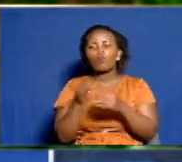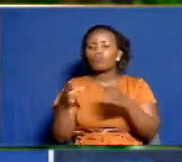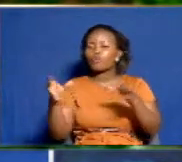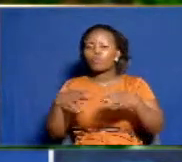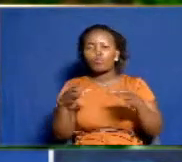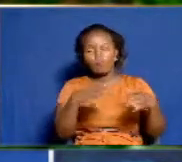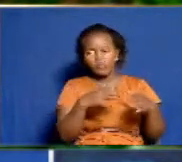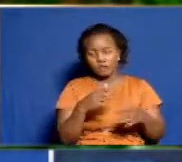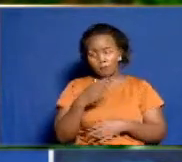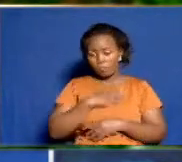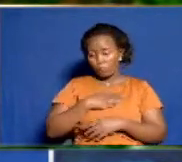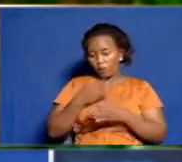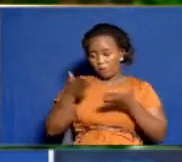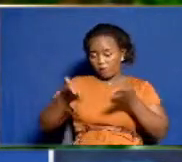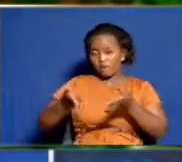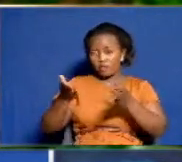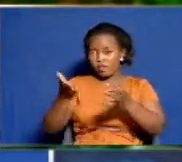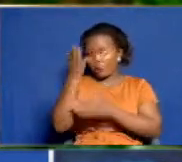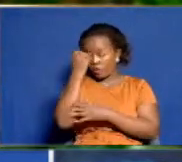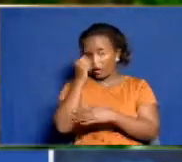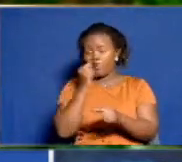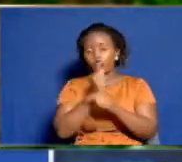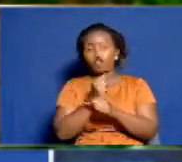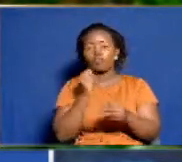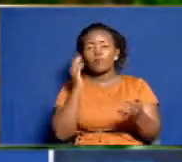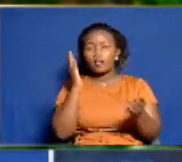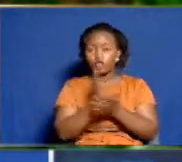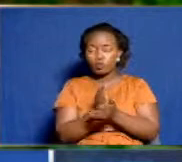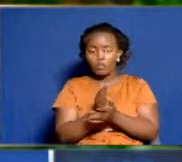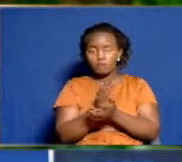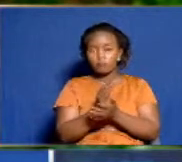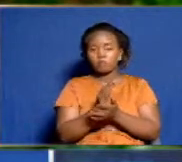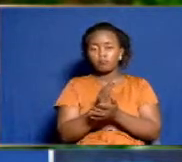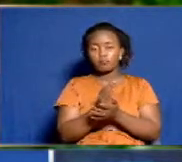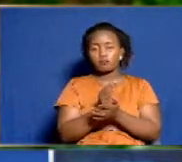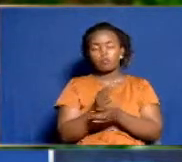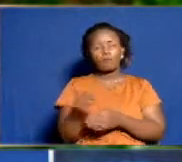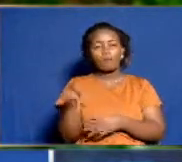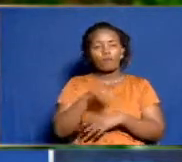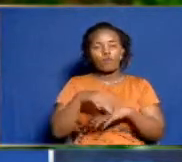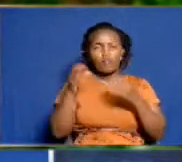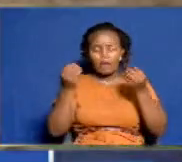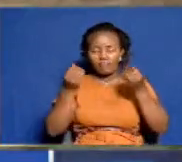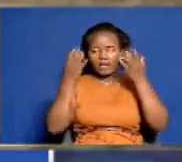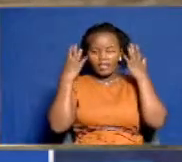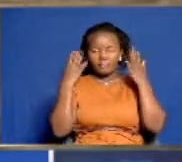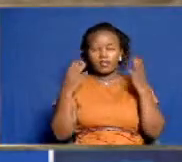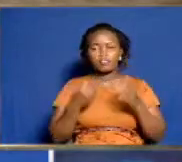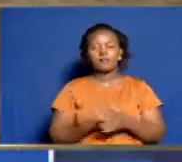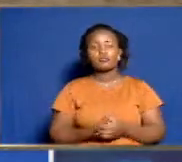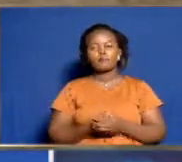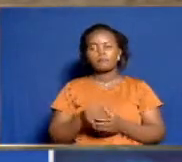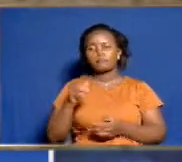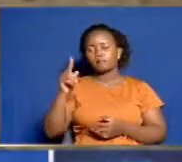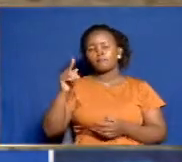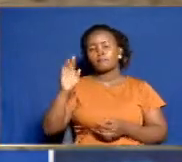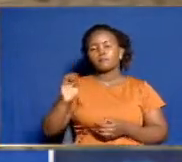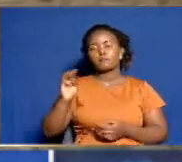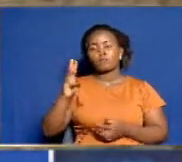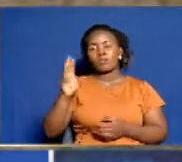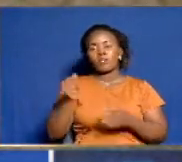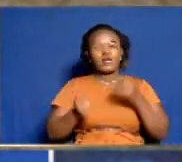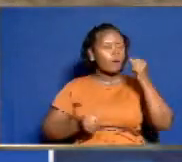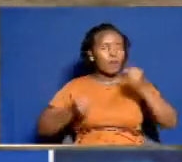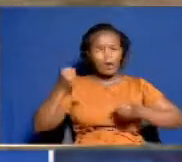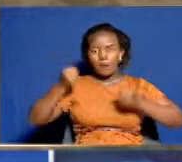here actually to make sure that Lewa has been giving a hand. The Lewa Marathon has raised millions